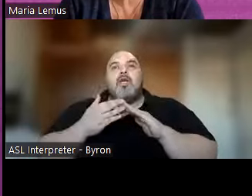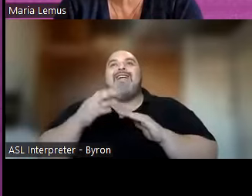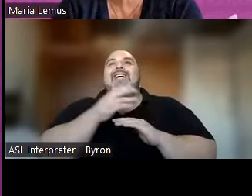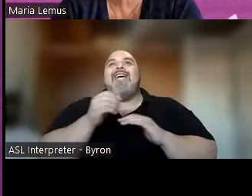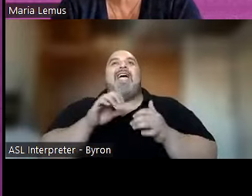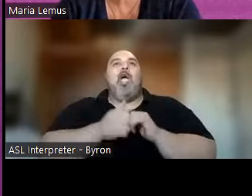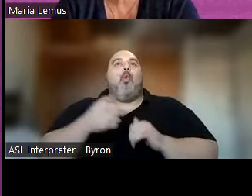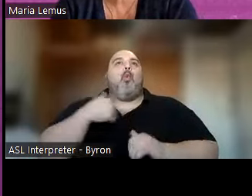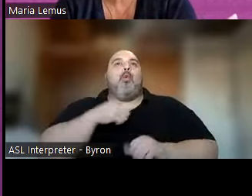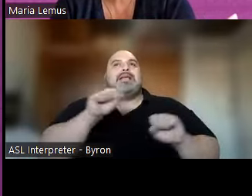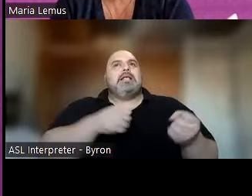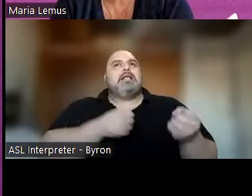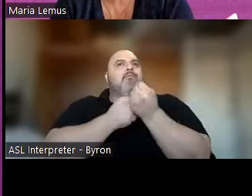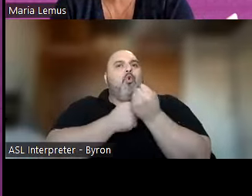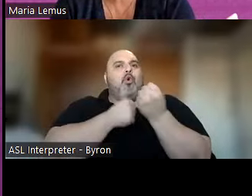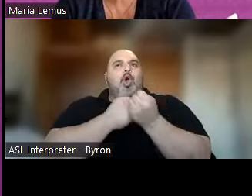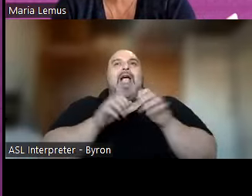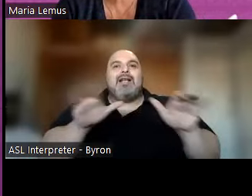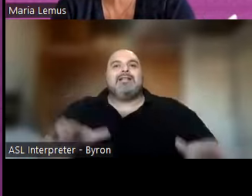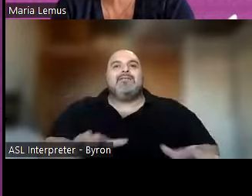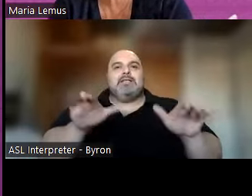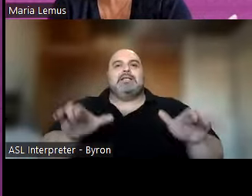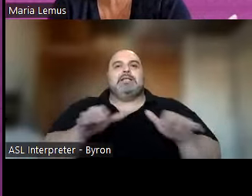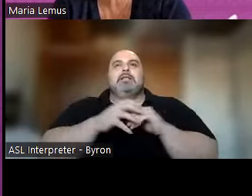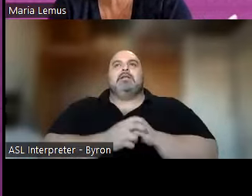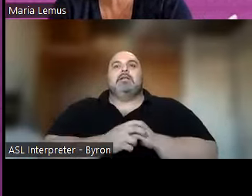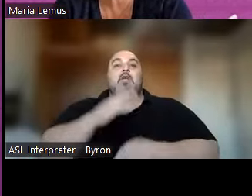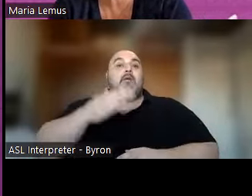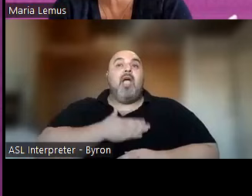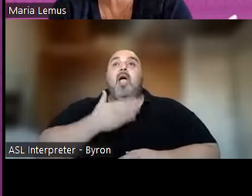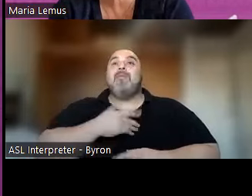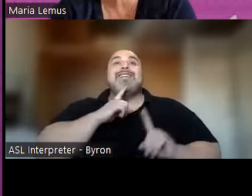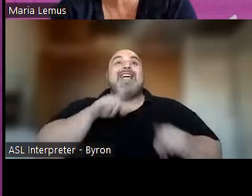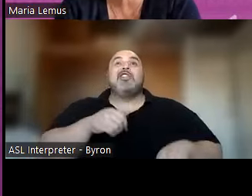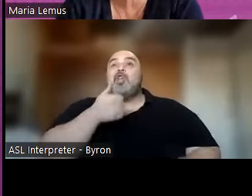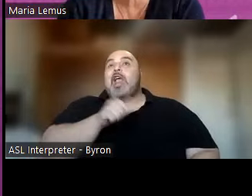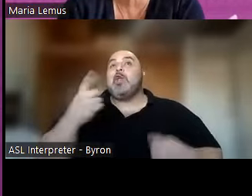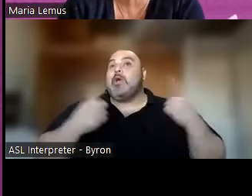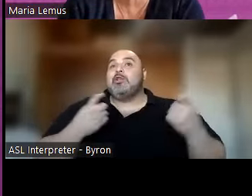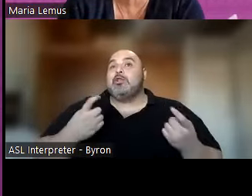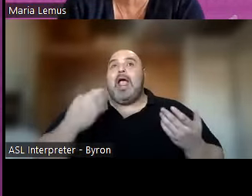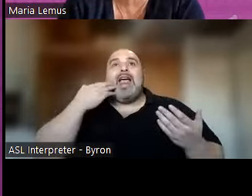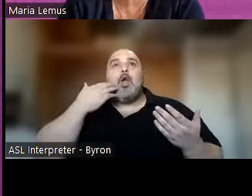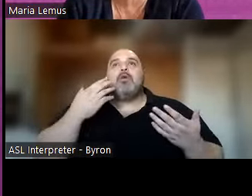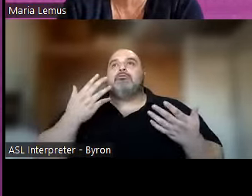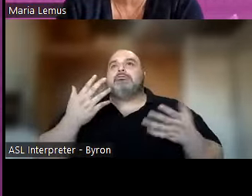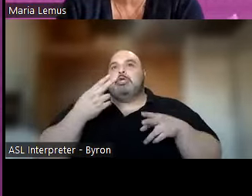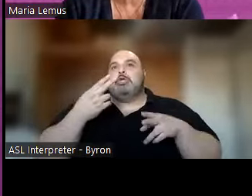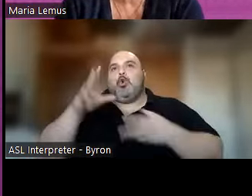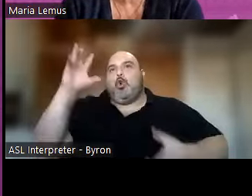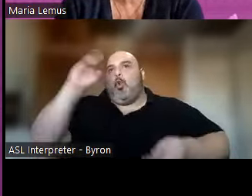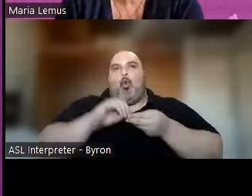can support activities. So I'm happy to answer any questions. I know that's a short